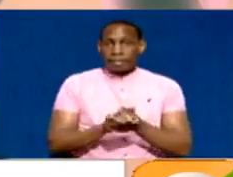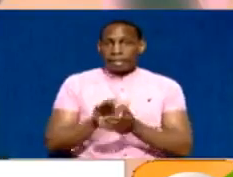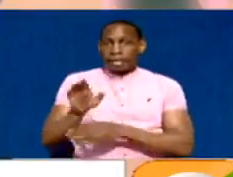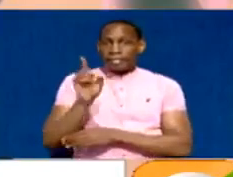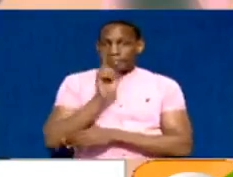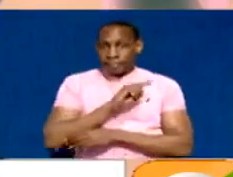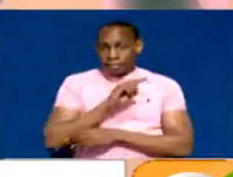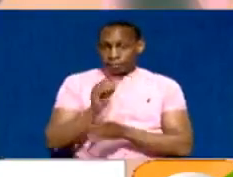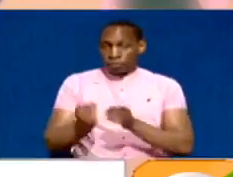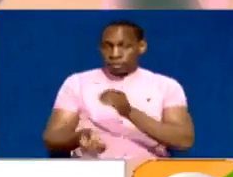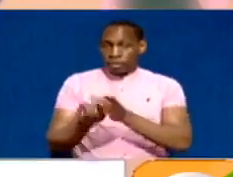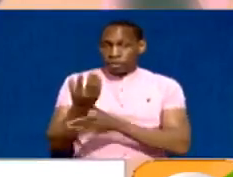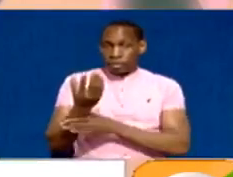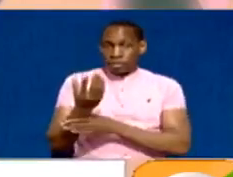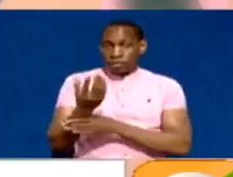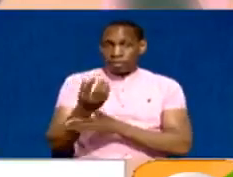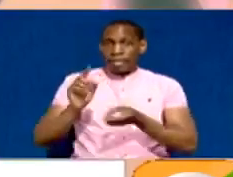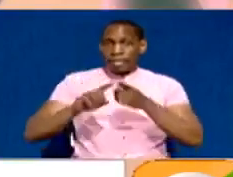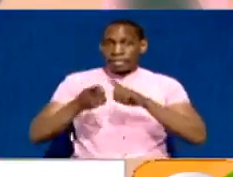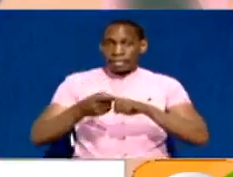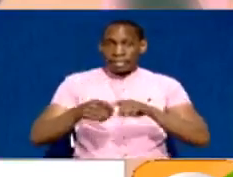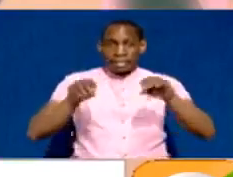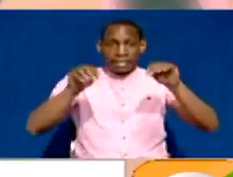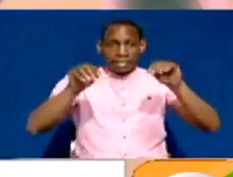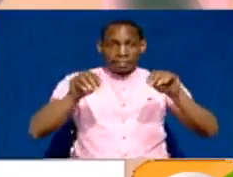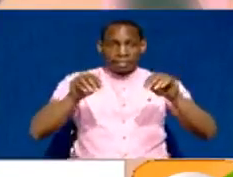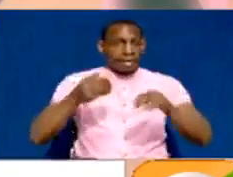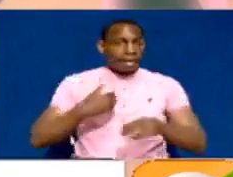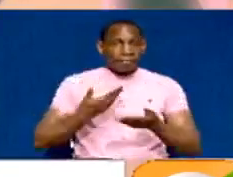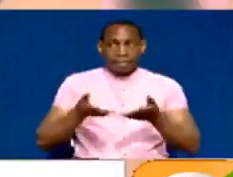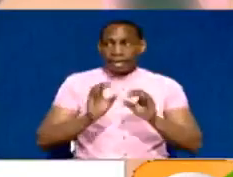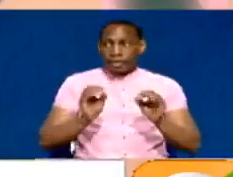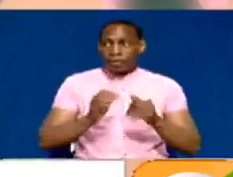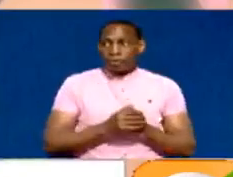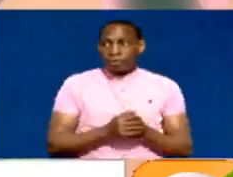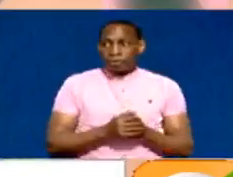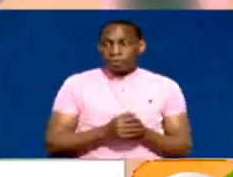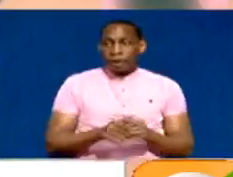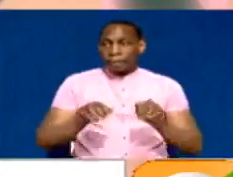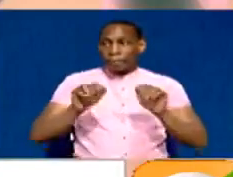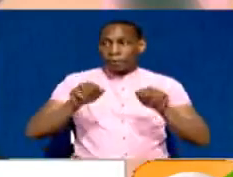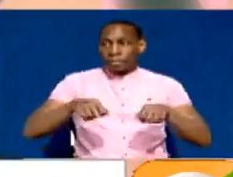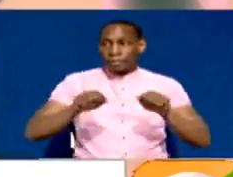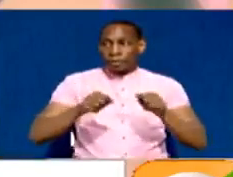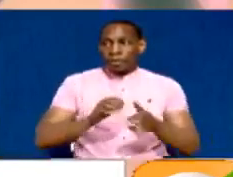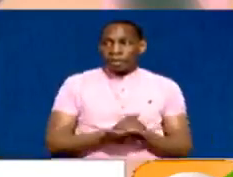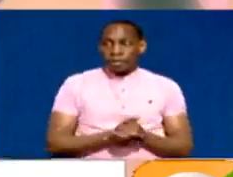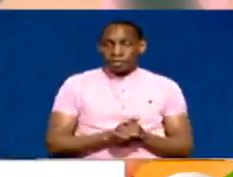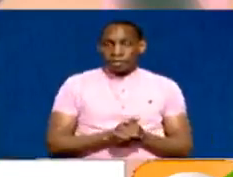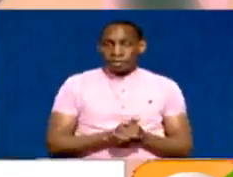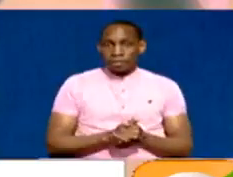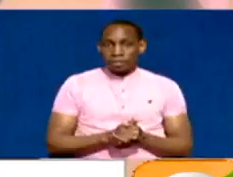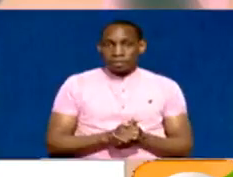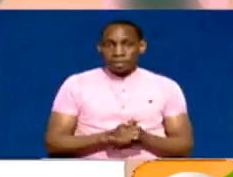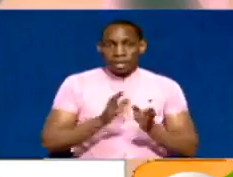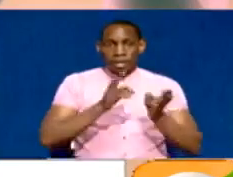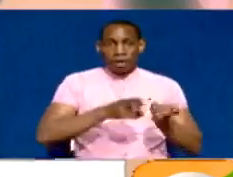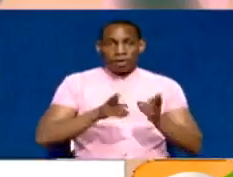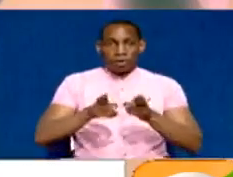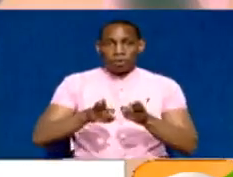come with a standard for clinker, which doesn't exist today, in order to have a common